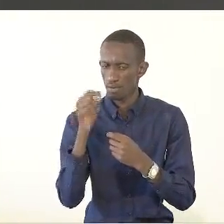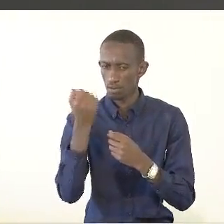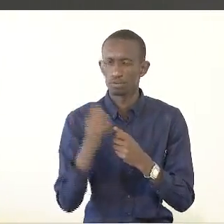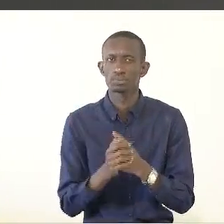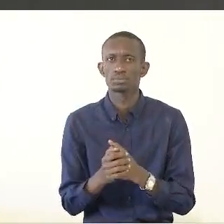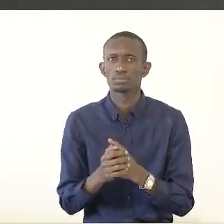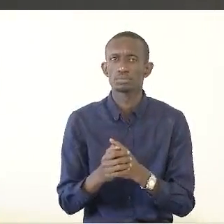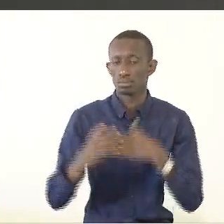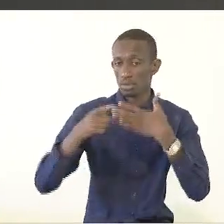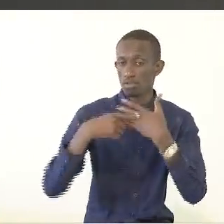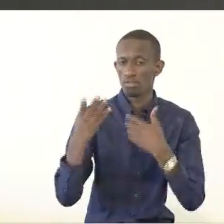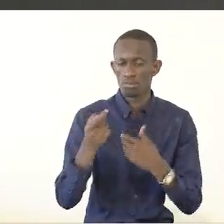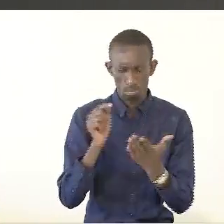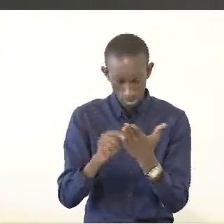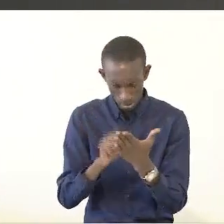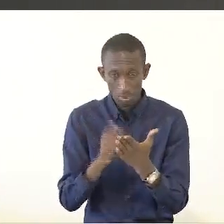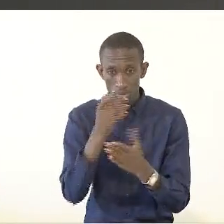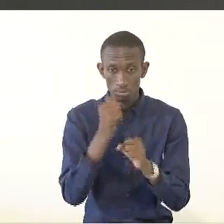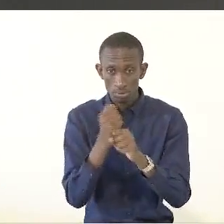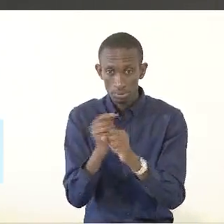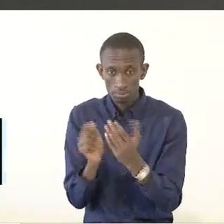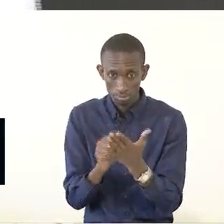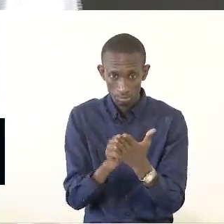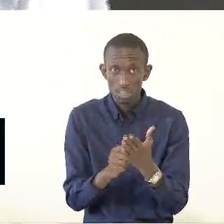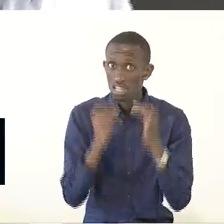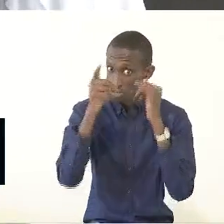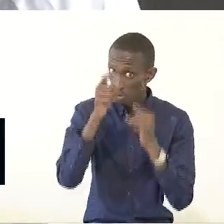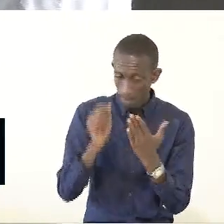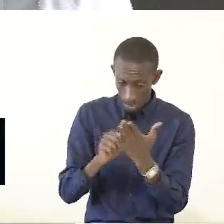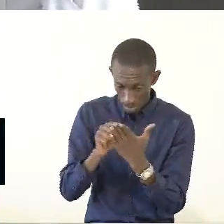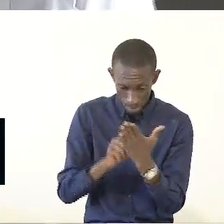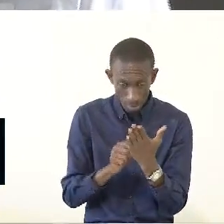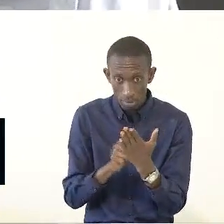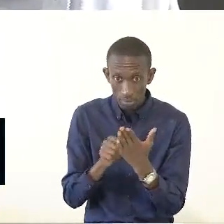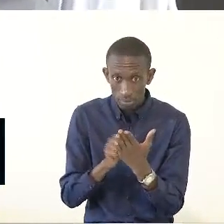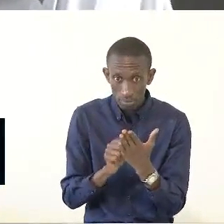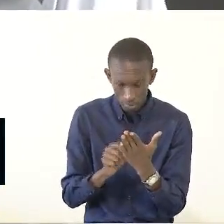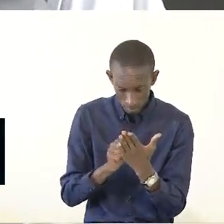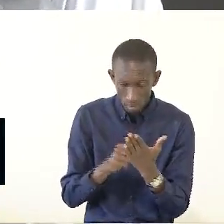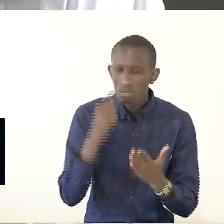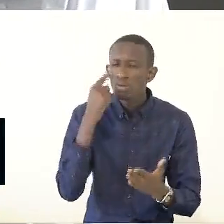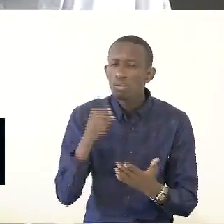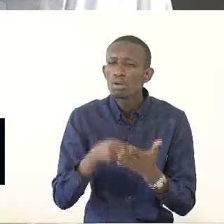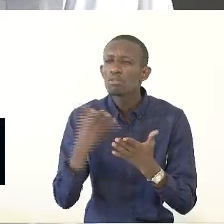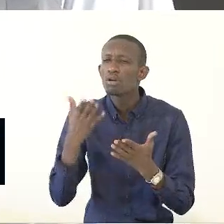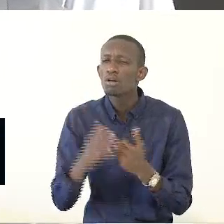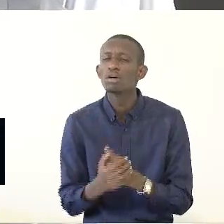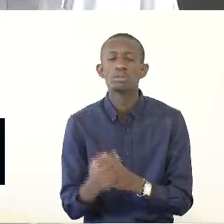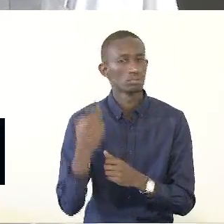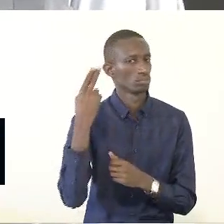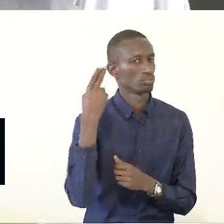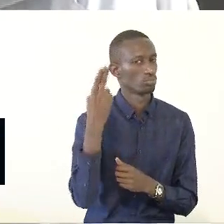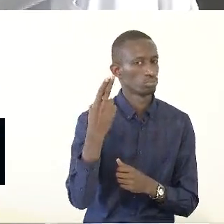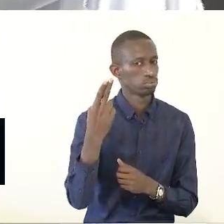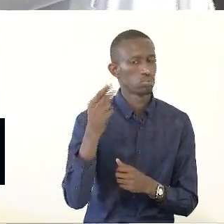a calculator, okay, students, when you work on this one using calculator, you will get the value of